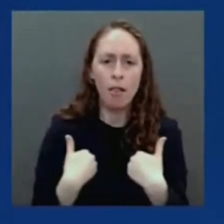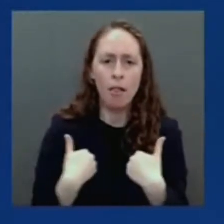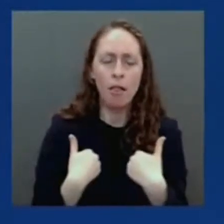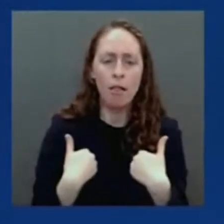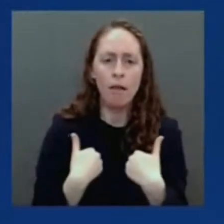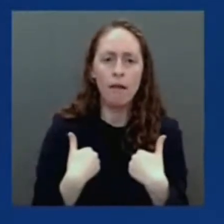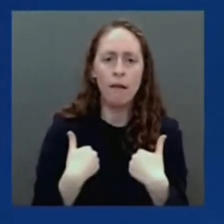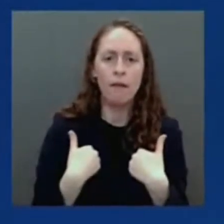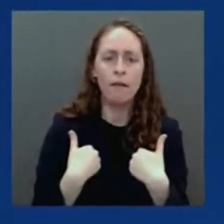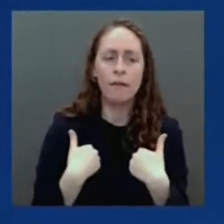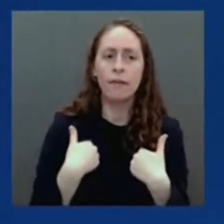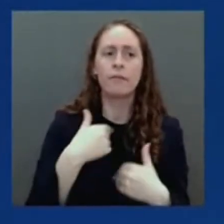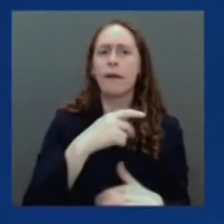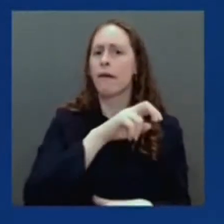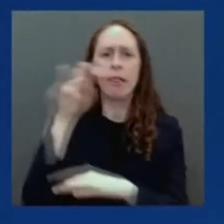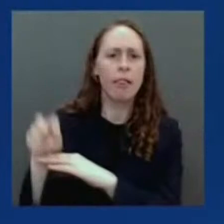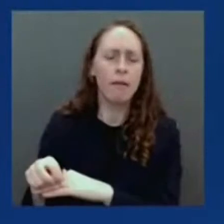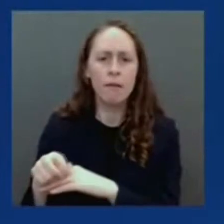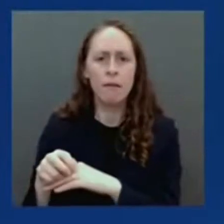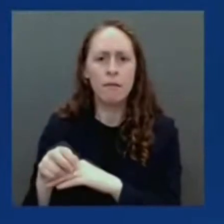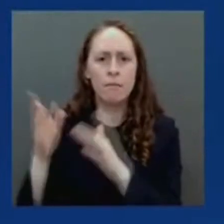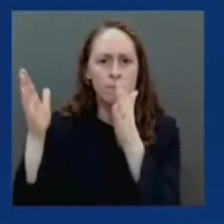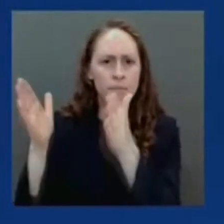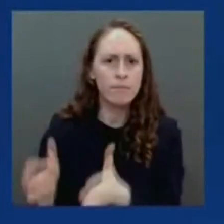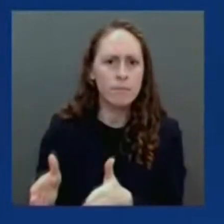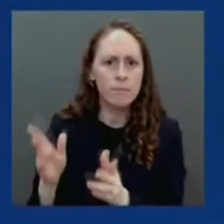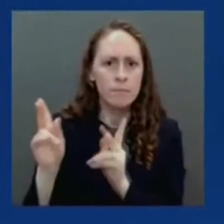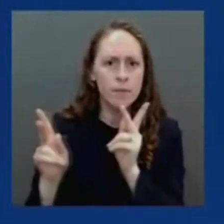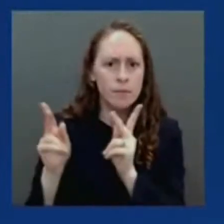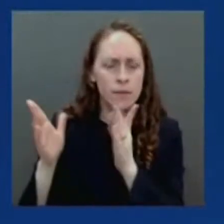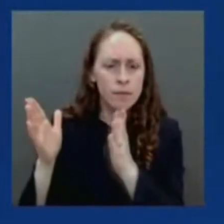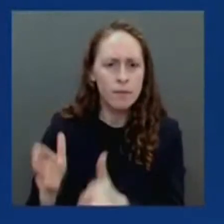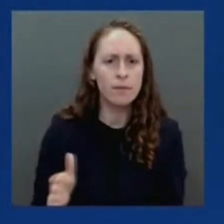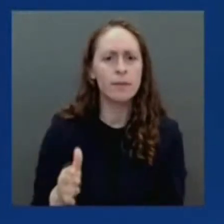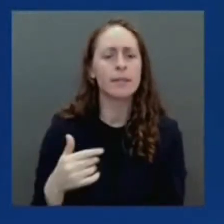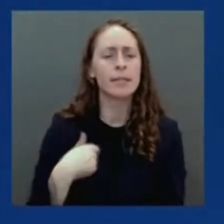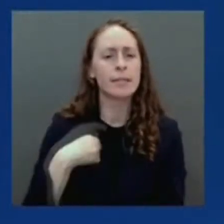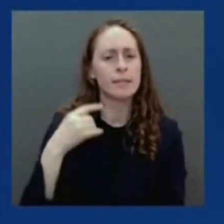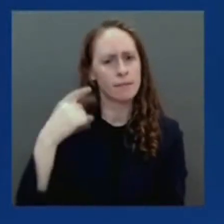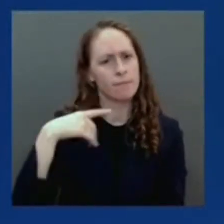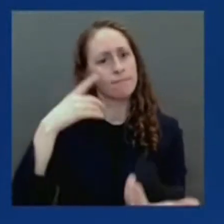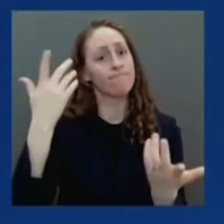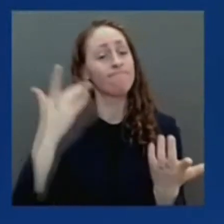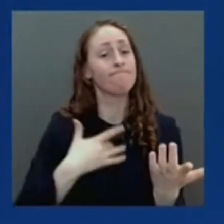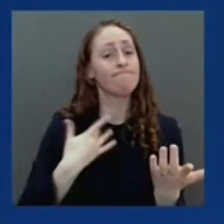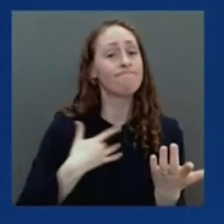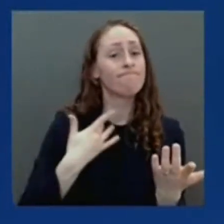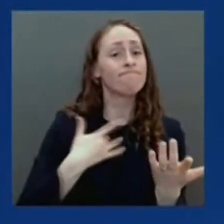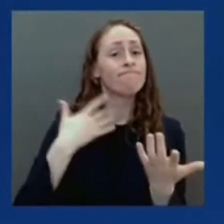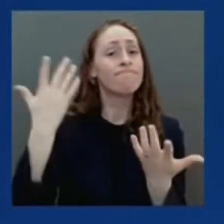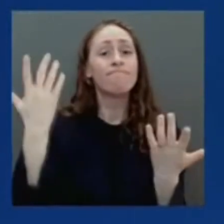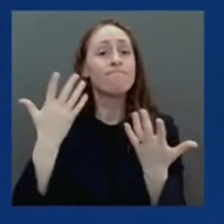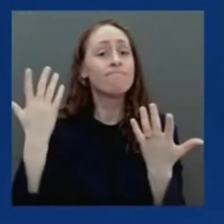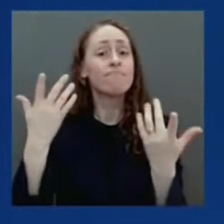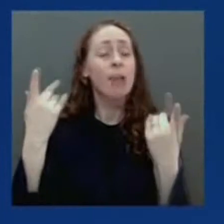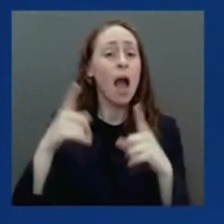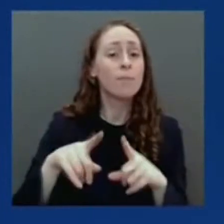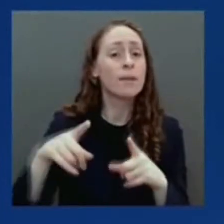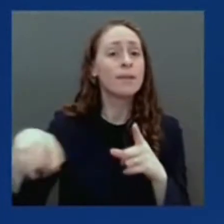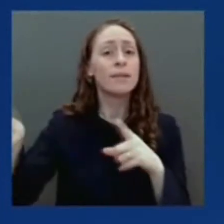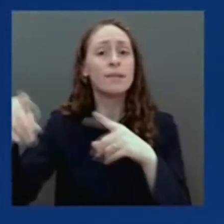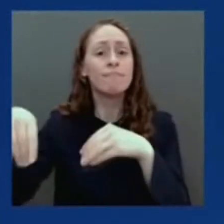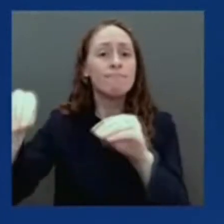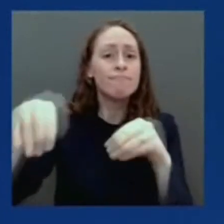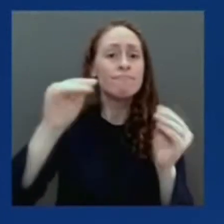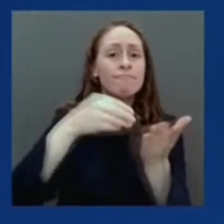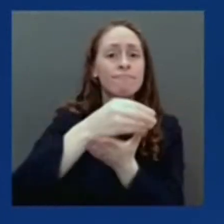that unfortunately were not followed, namely a better control and regulation of the wild animal trade